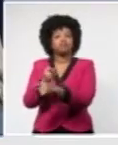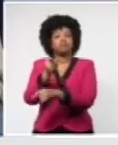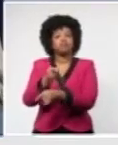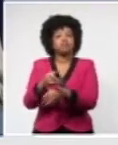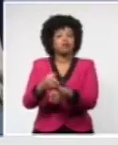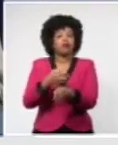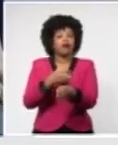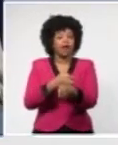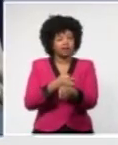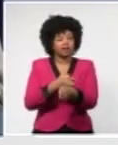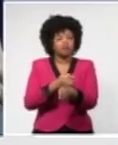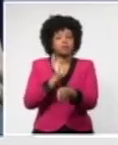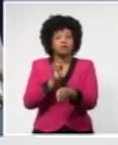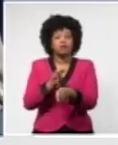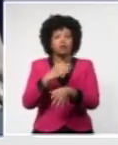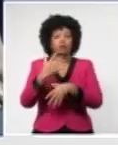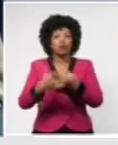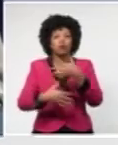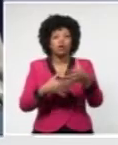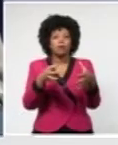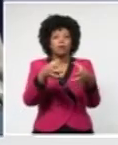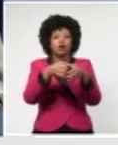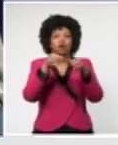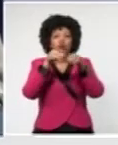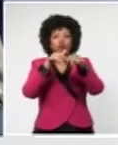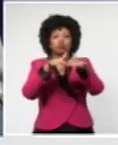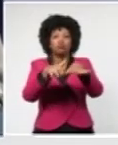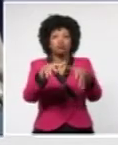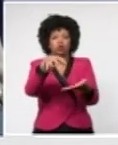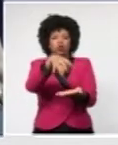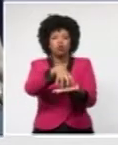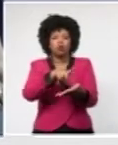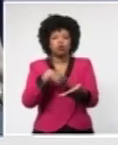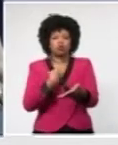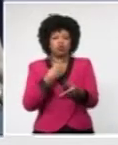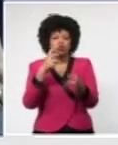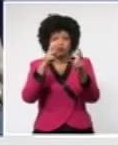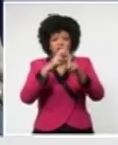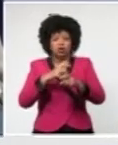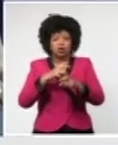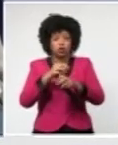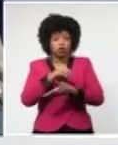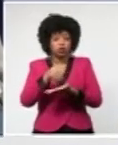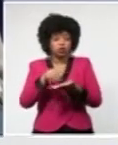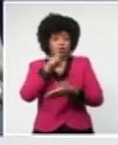is a confirmed case from the same outbreak there.